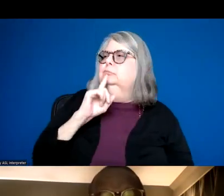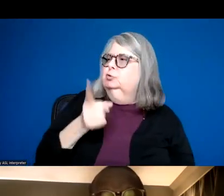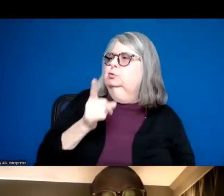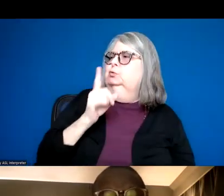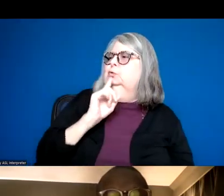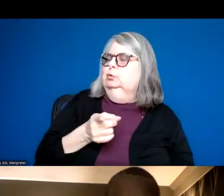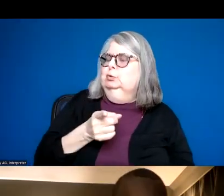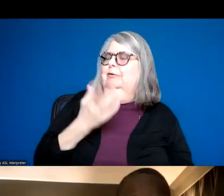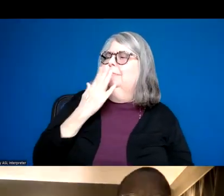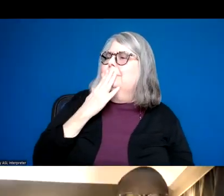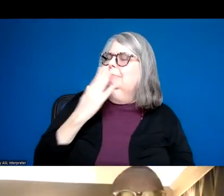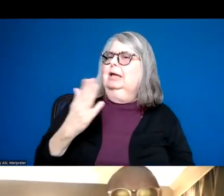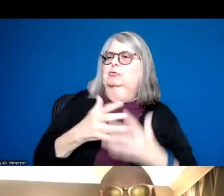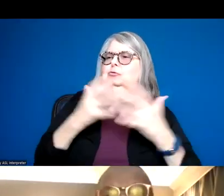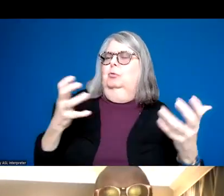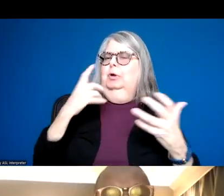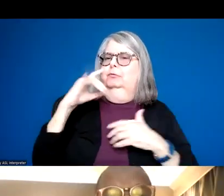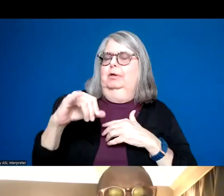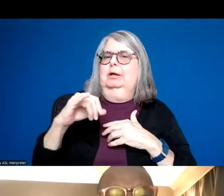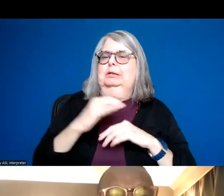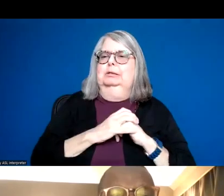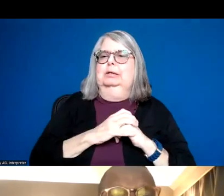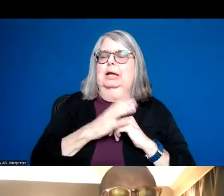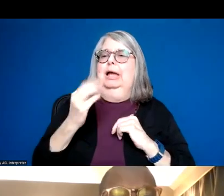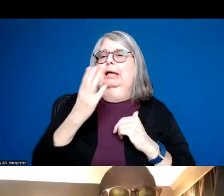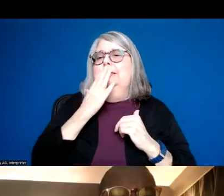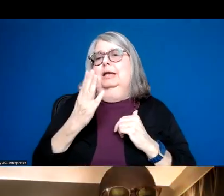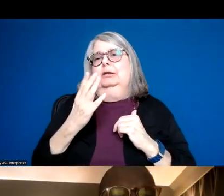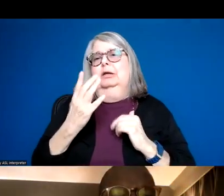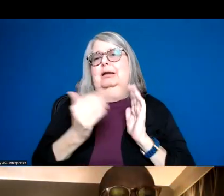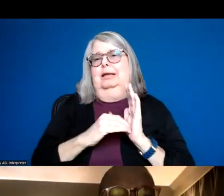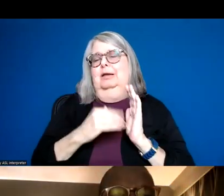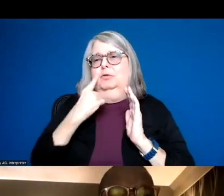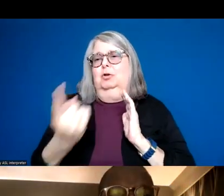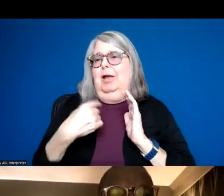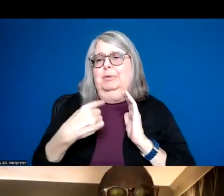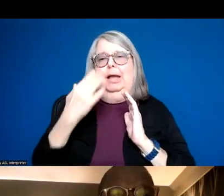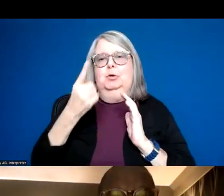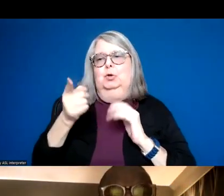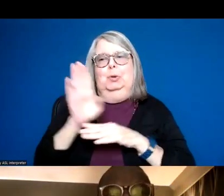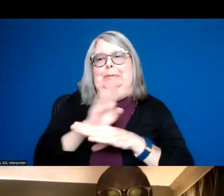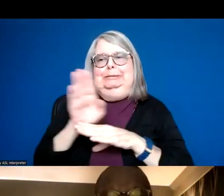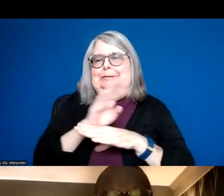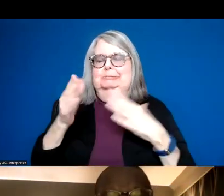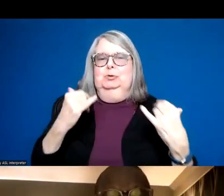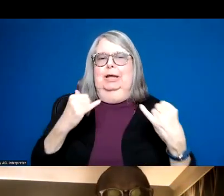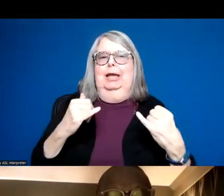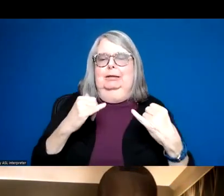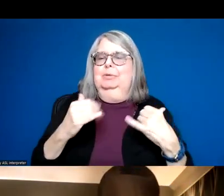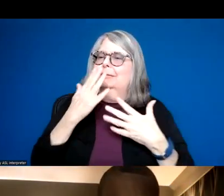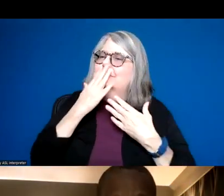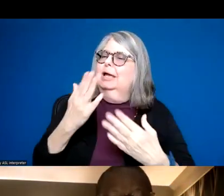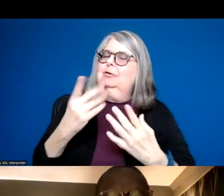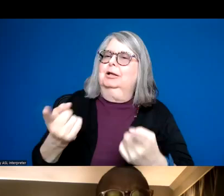Well, thank you so much for that. And thank you for again coming in. I know you were busy earlier today, but thank you for